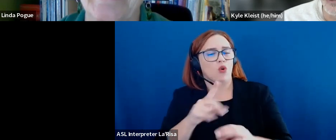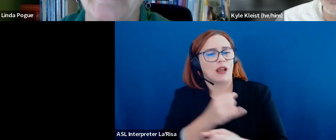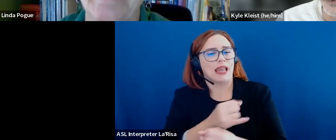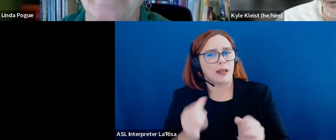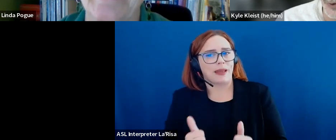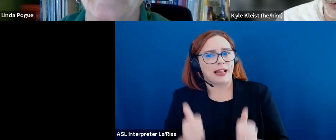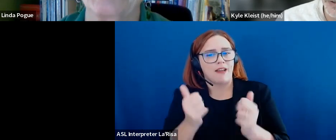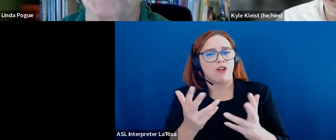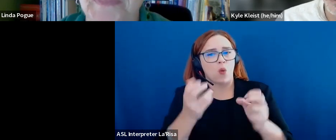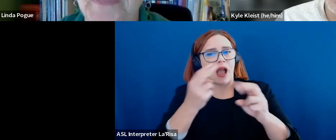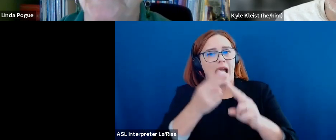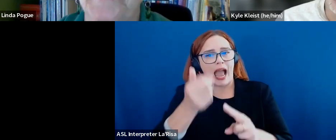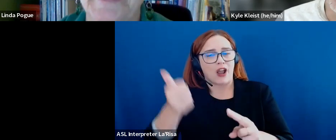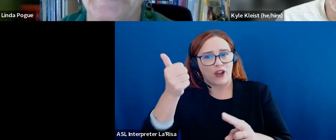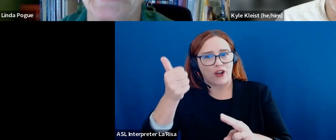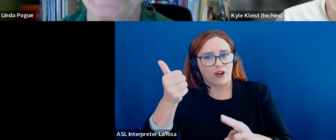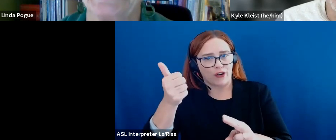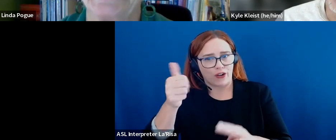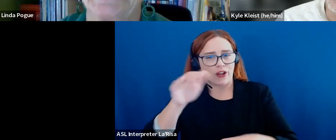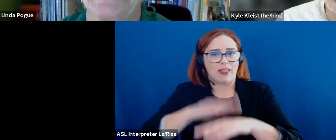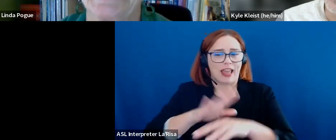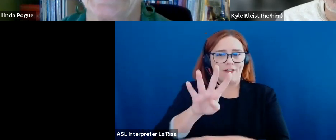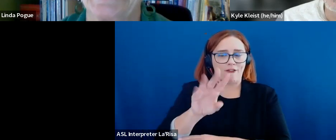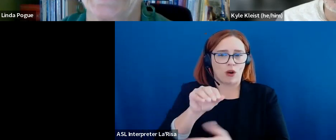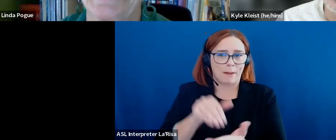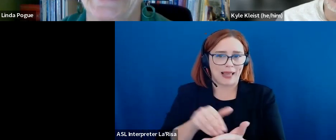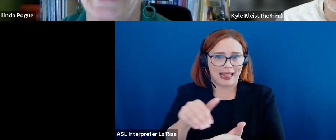was in the House version. So let's go for